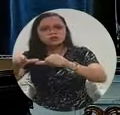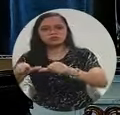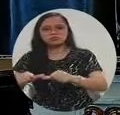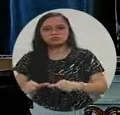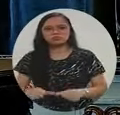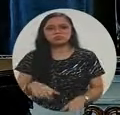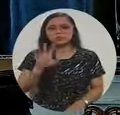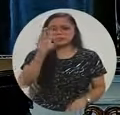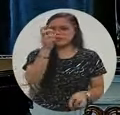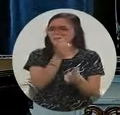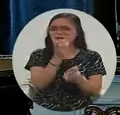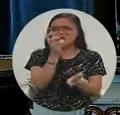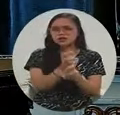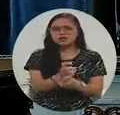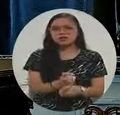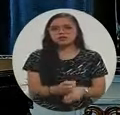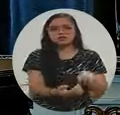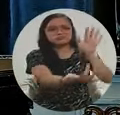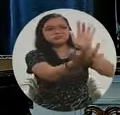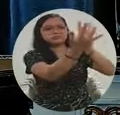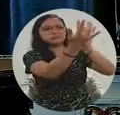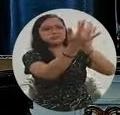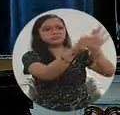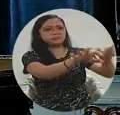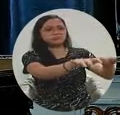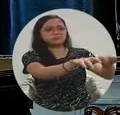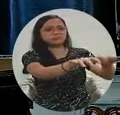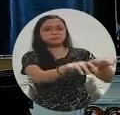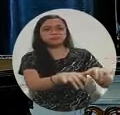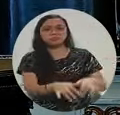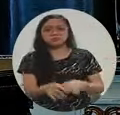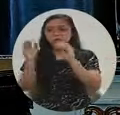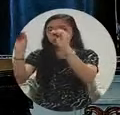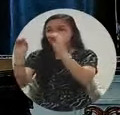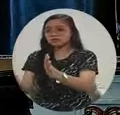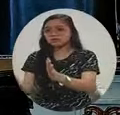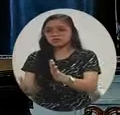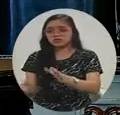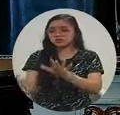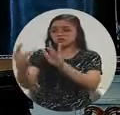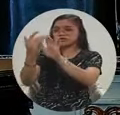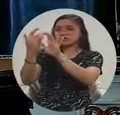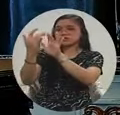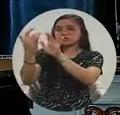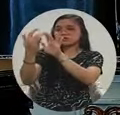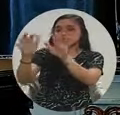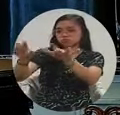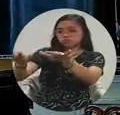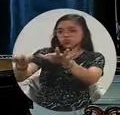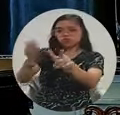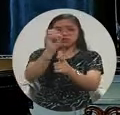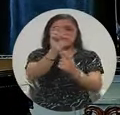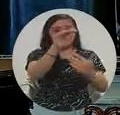says, Masli, so di ay kining mag-online ta sa Babius Christian Academy. Kay Babius, paces